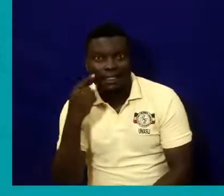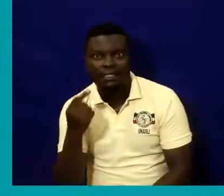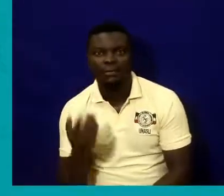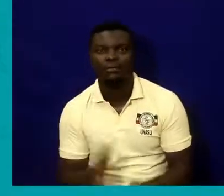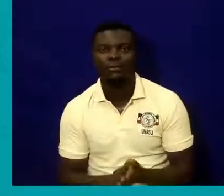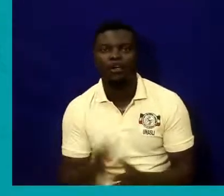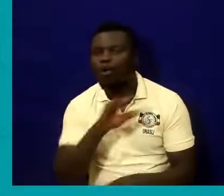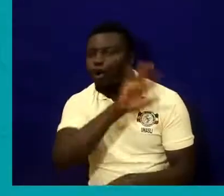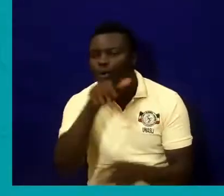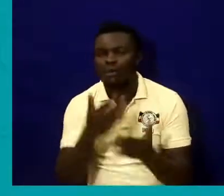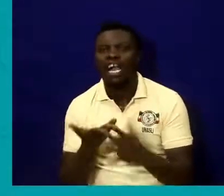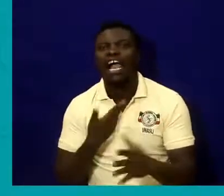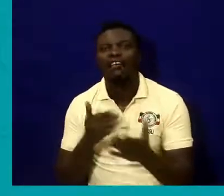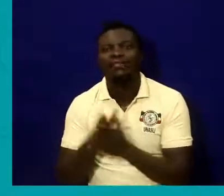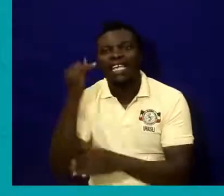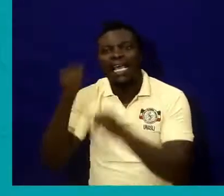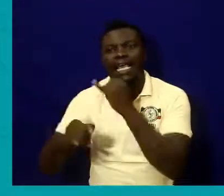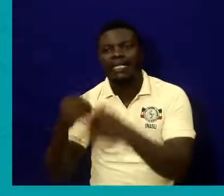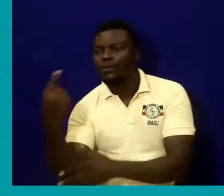All of them end in 1.